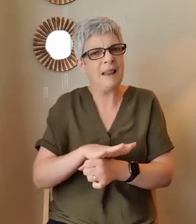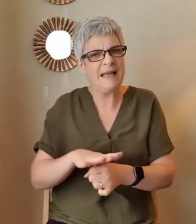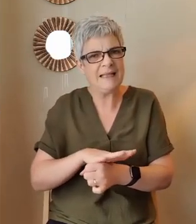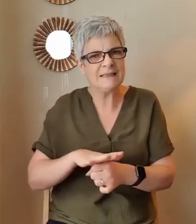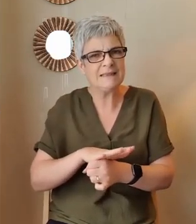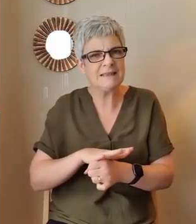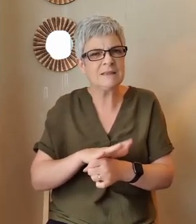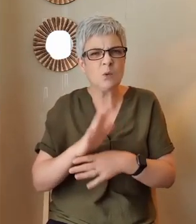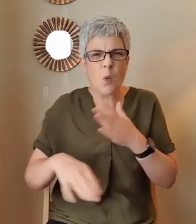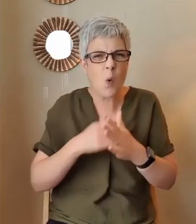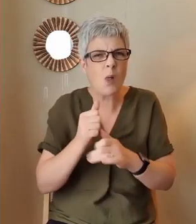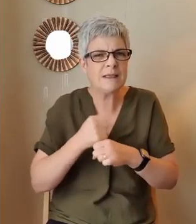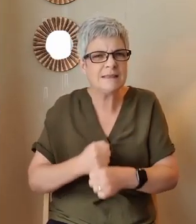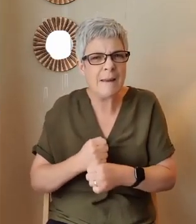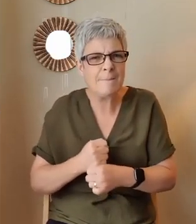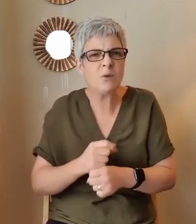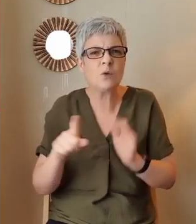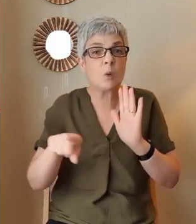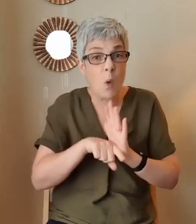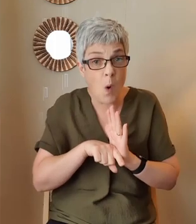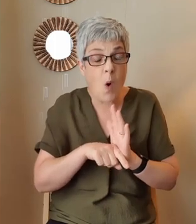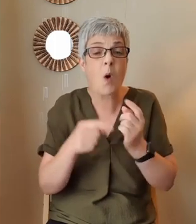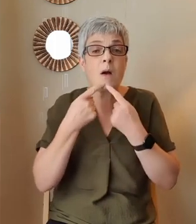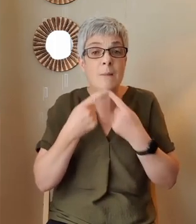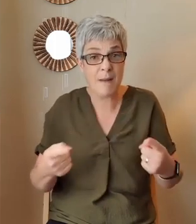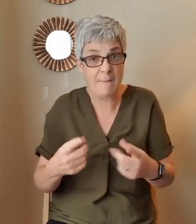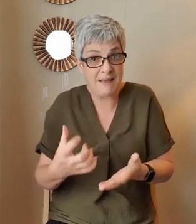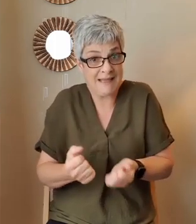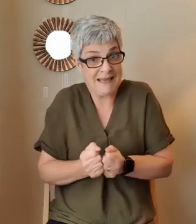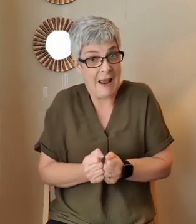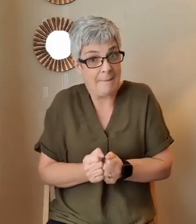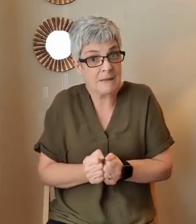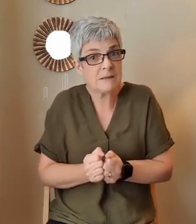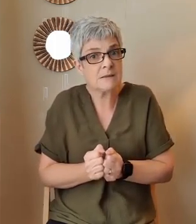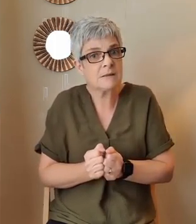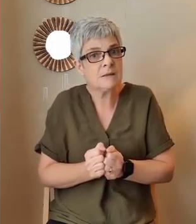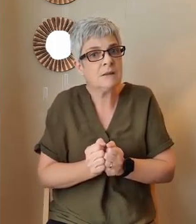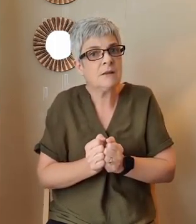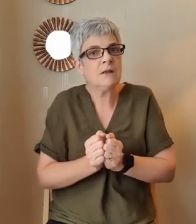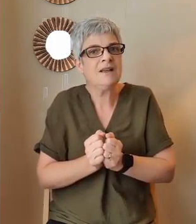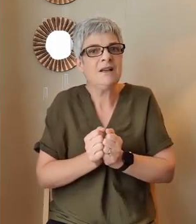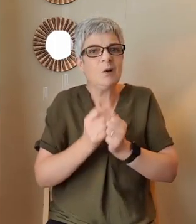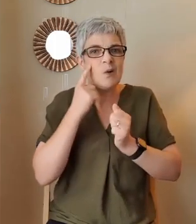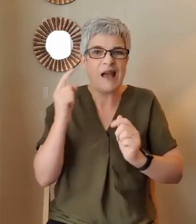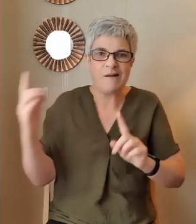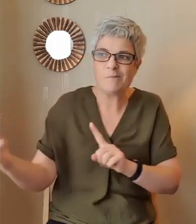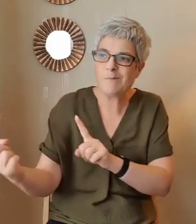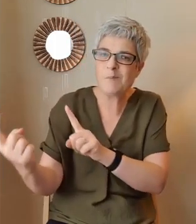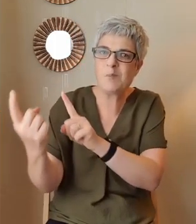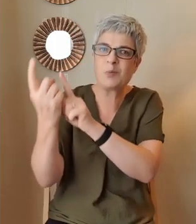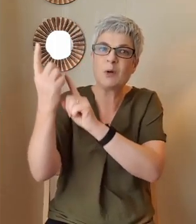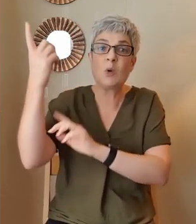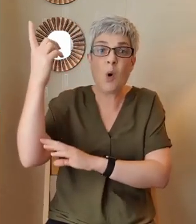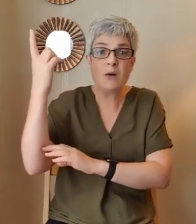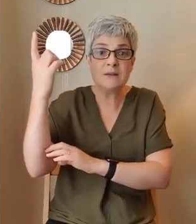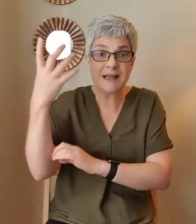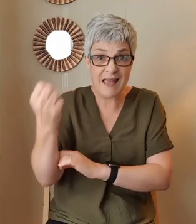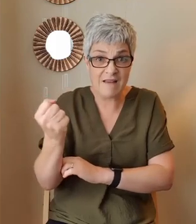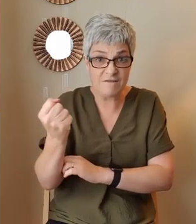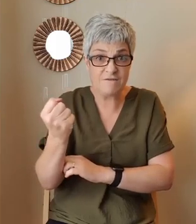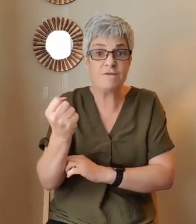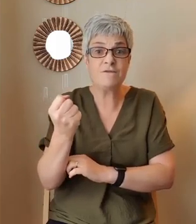the holy temple, the place where the law of God, the commandments were kept. You could only approach God, really, if you